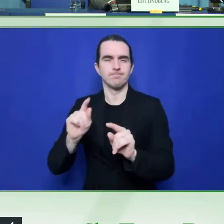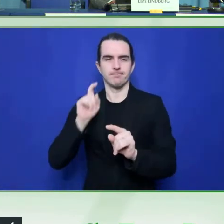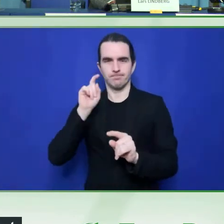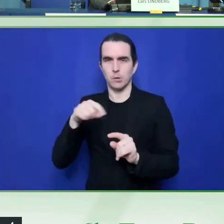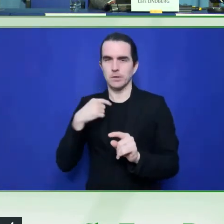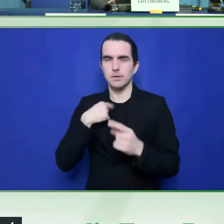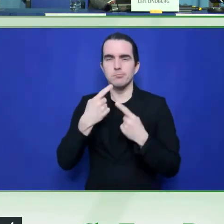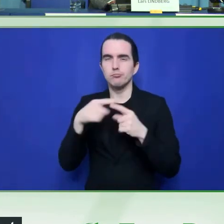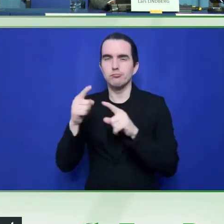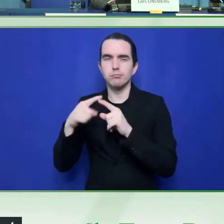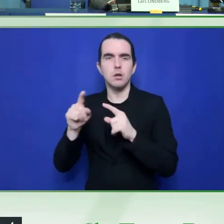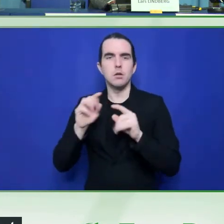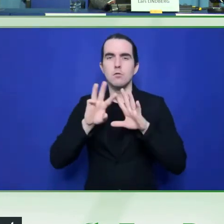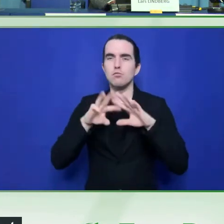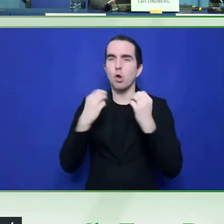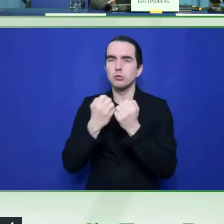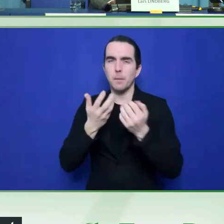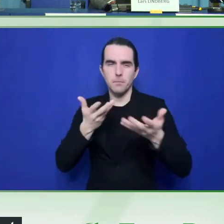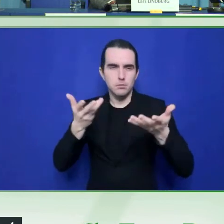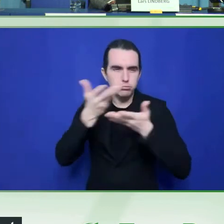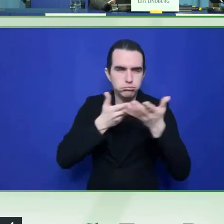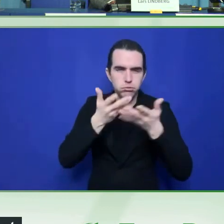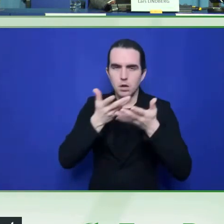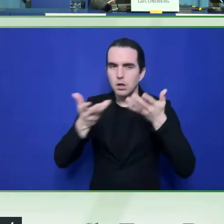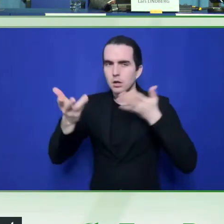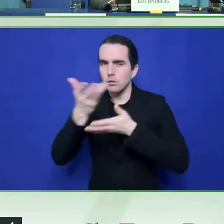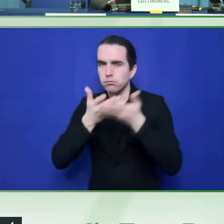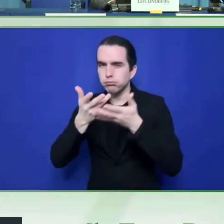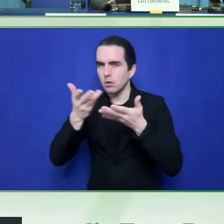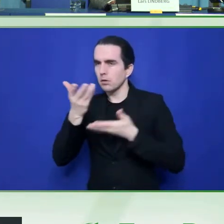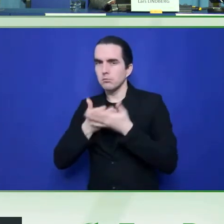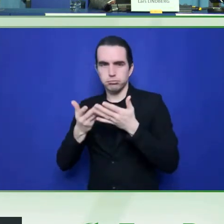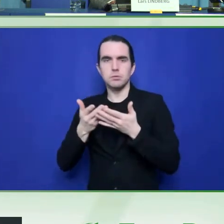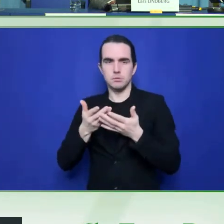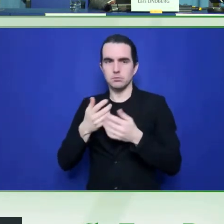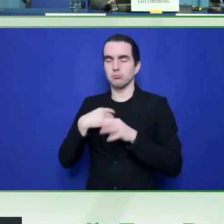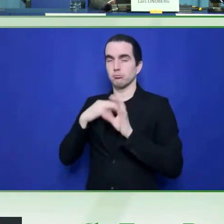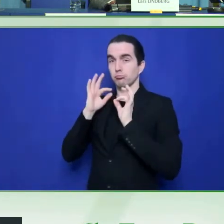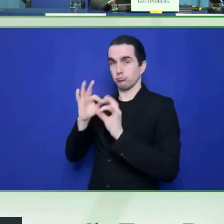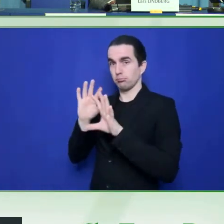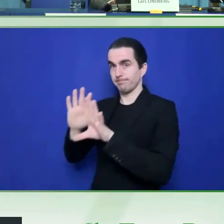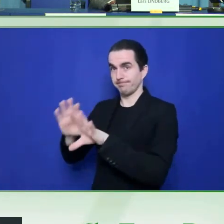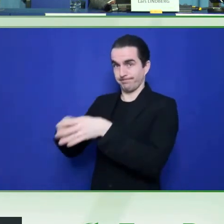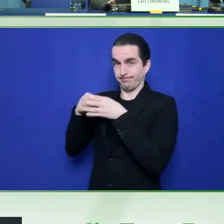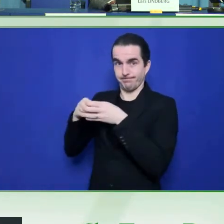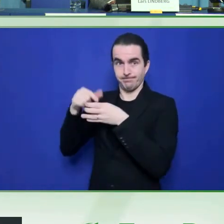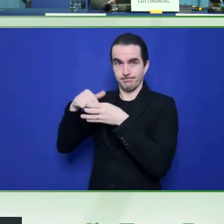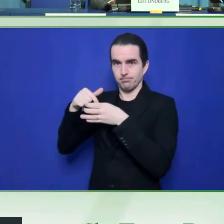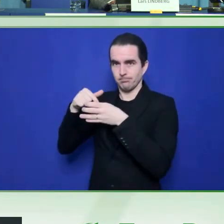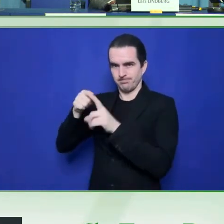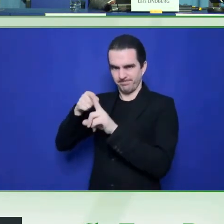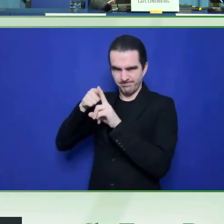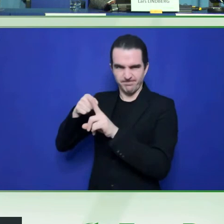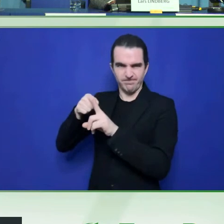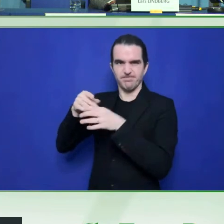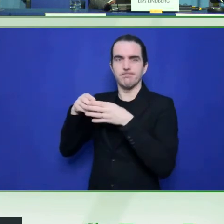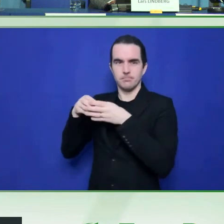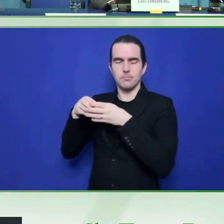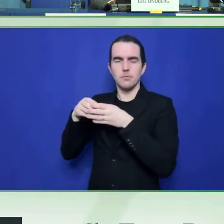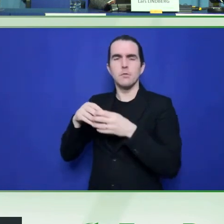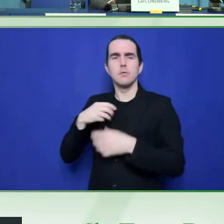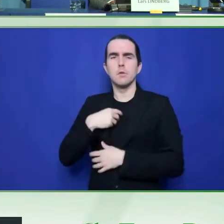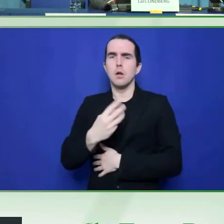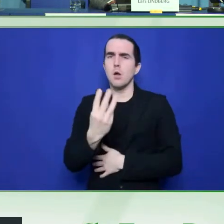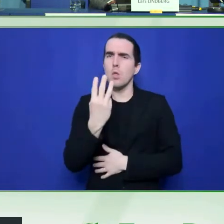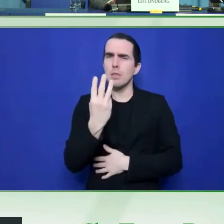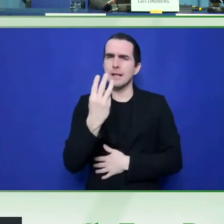on the website: a knowledge review on a compilation of different research and research